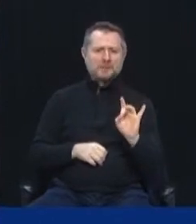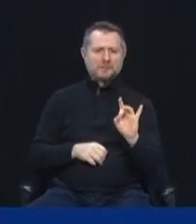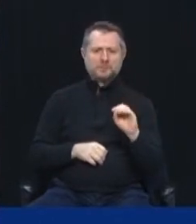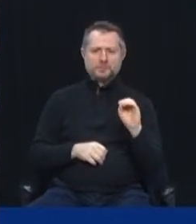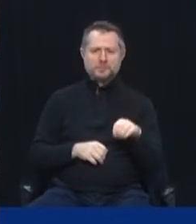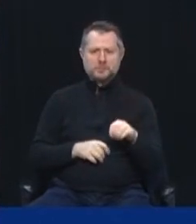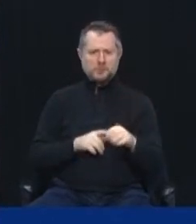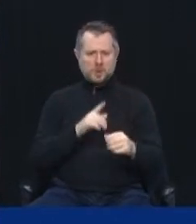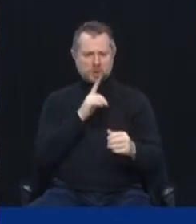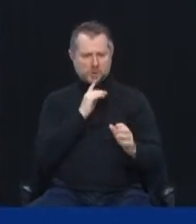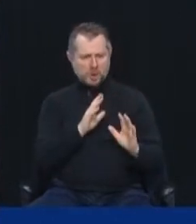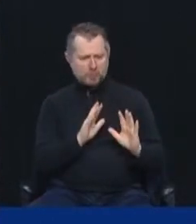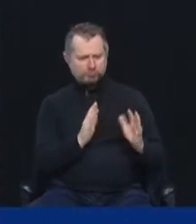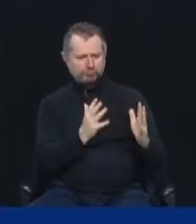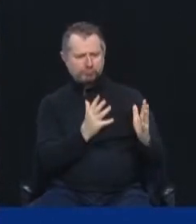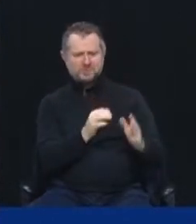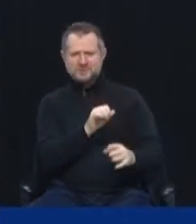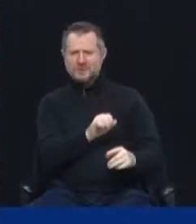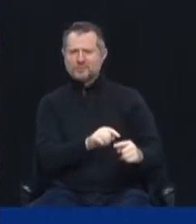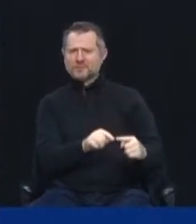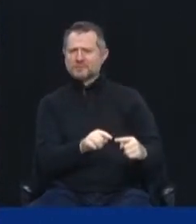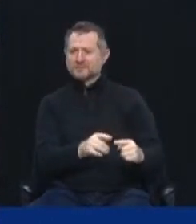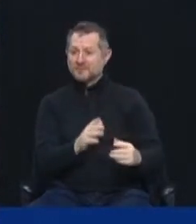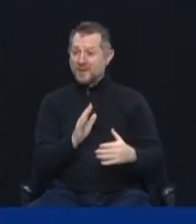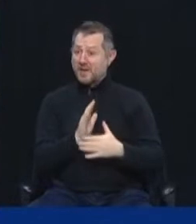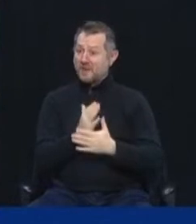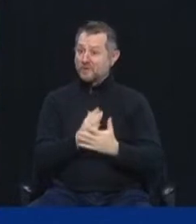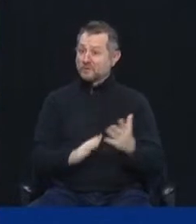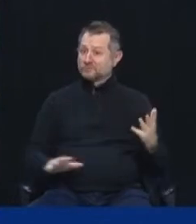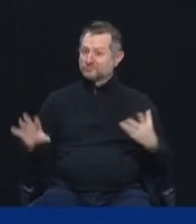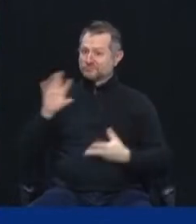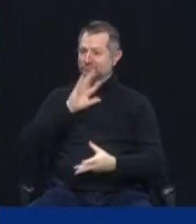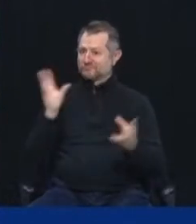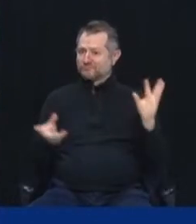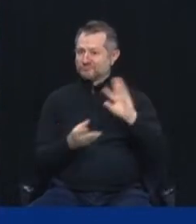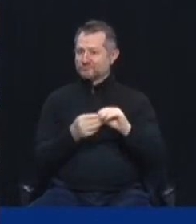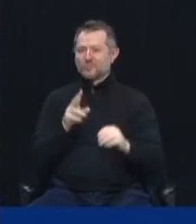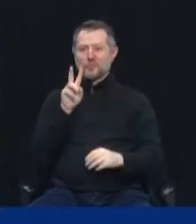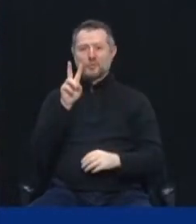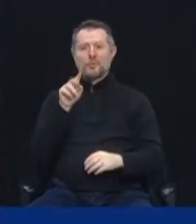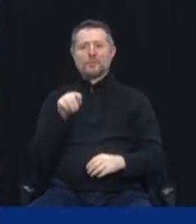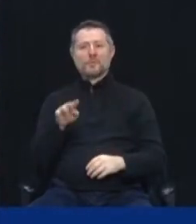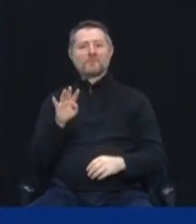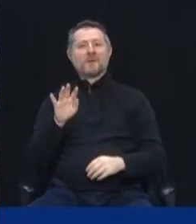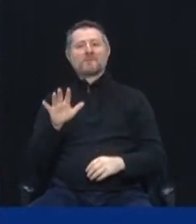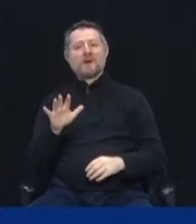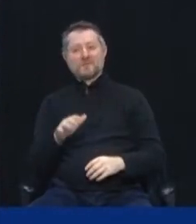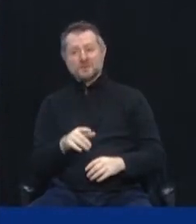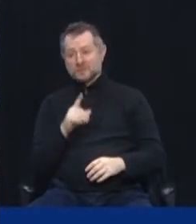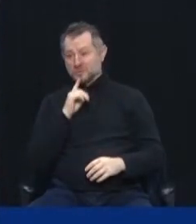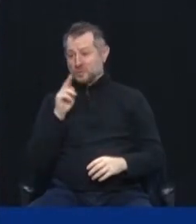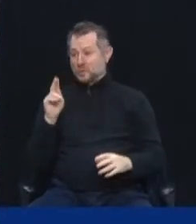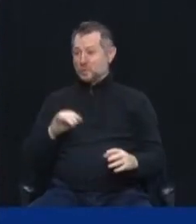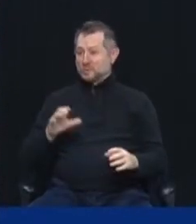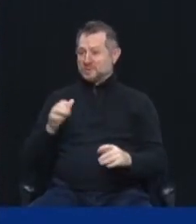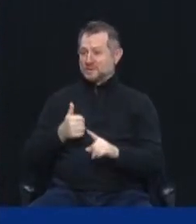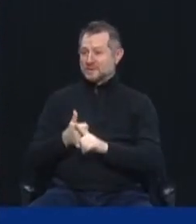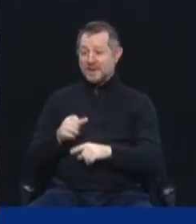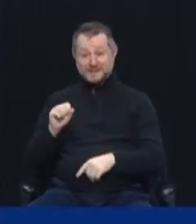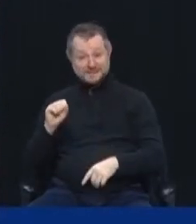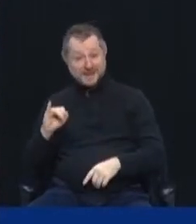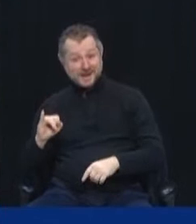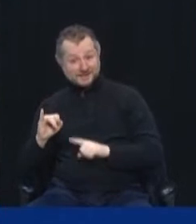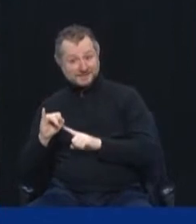Congratulations, Southern Tier. Statewide, 2.45%. Here in the city of New York today, Staten Island,